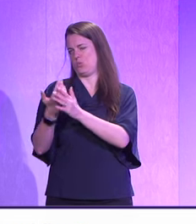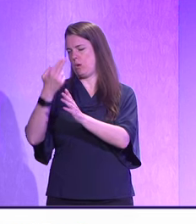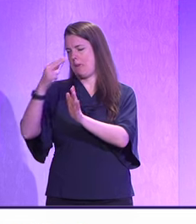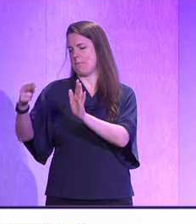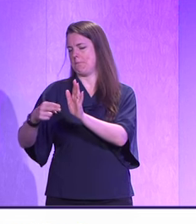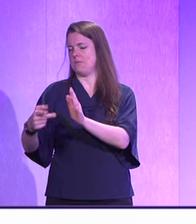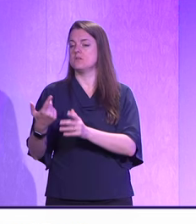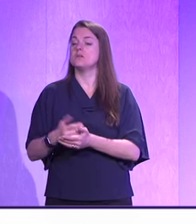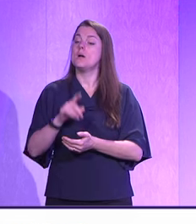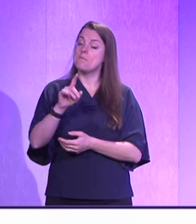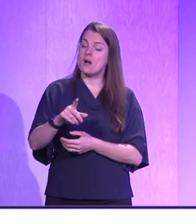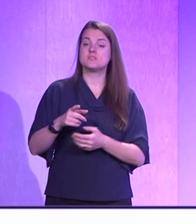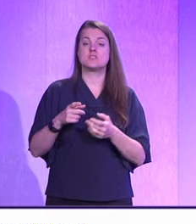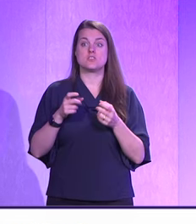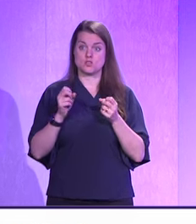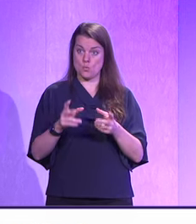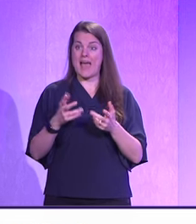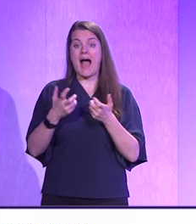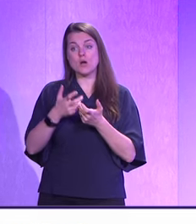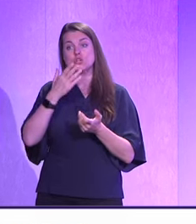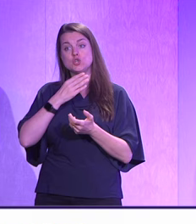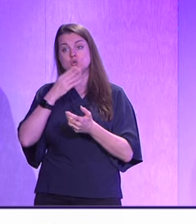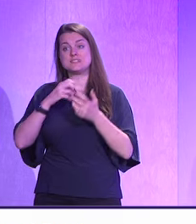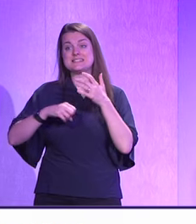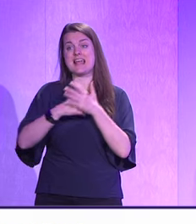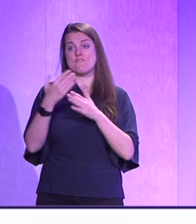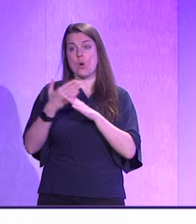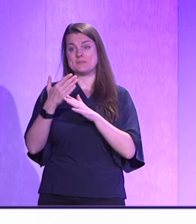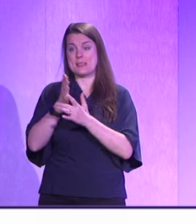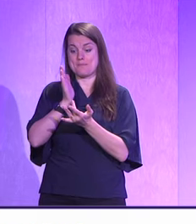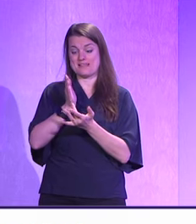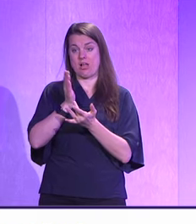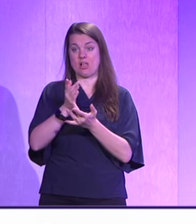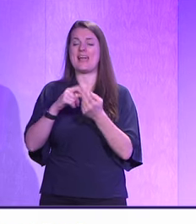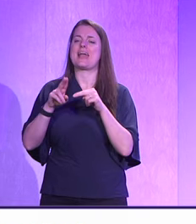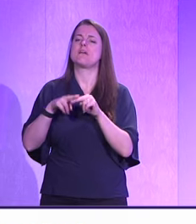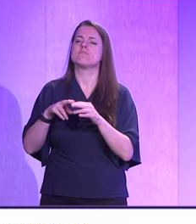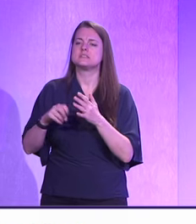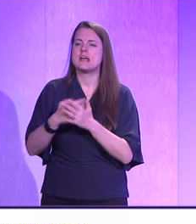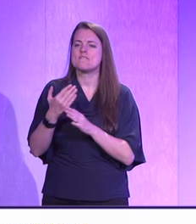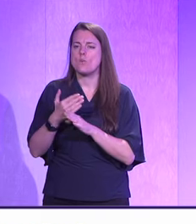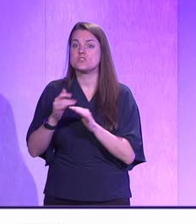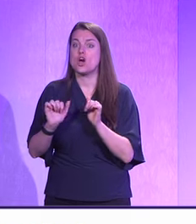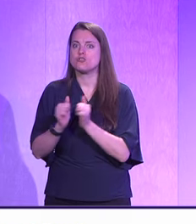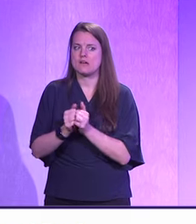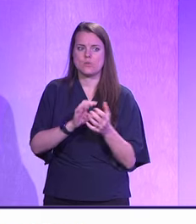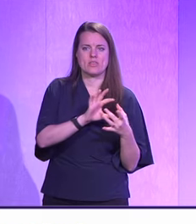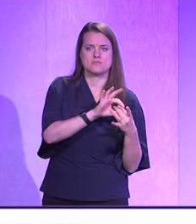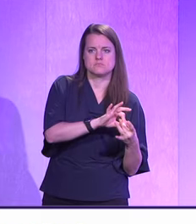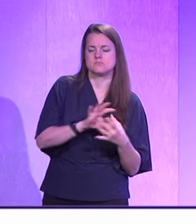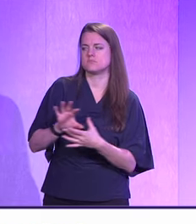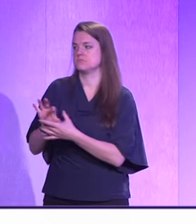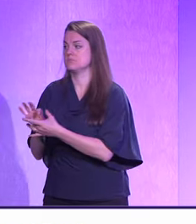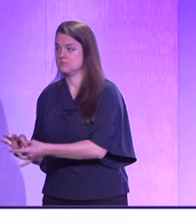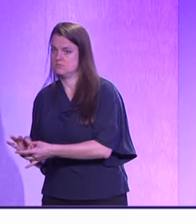and so on. There is a way to use a DevOps team in the middle in a useful way if that DevOps team is bringing together the two other teams to